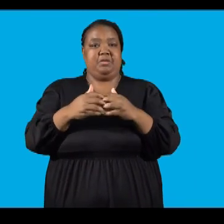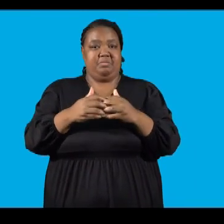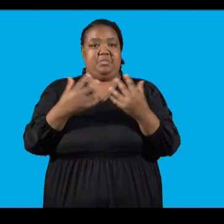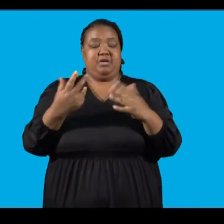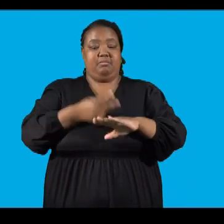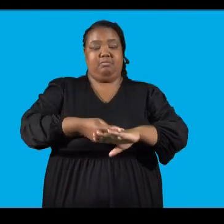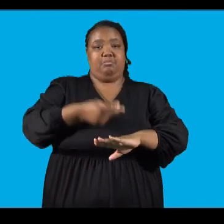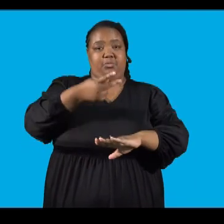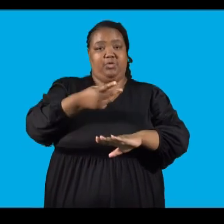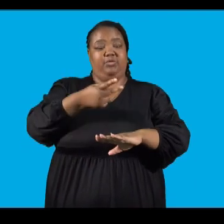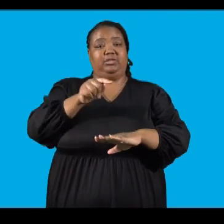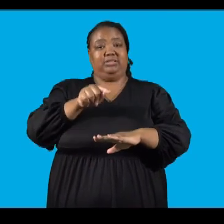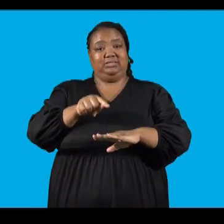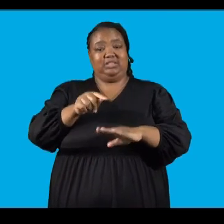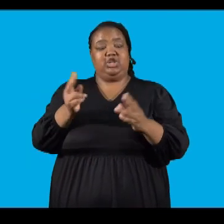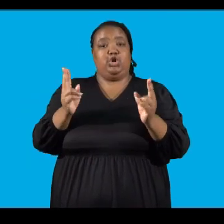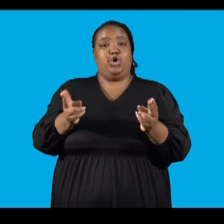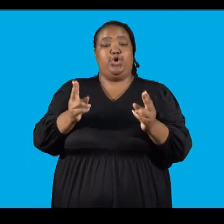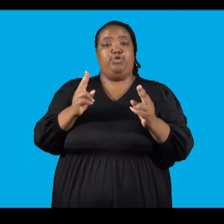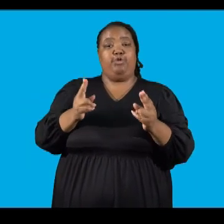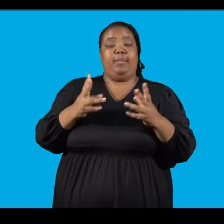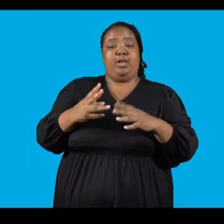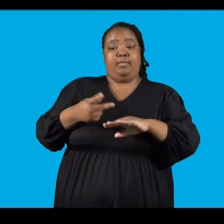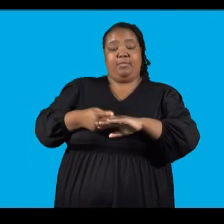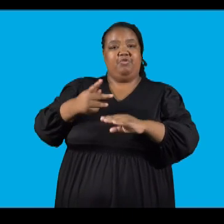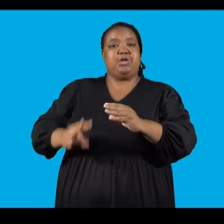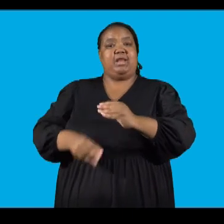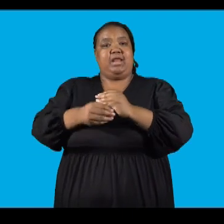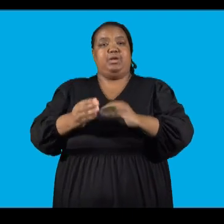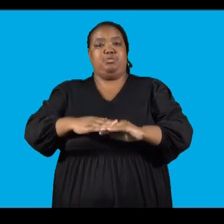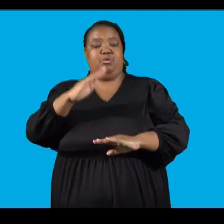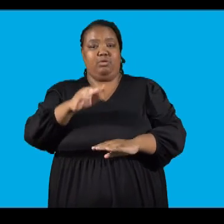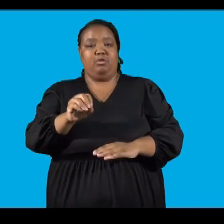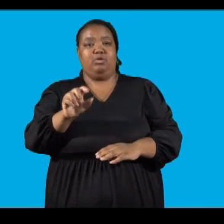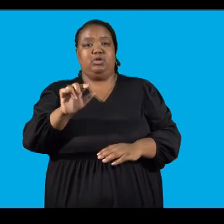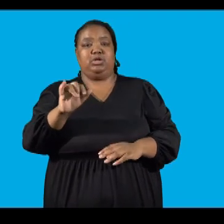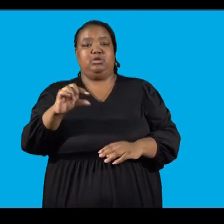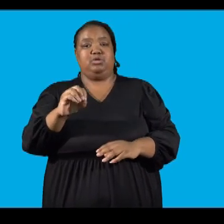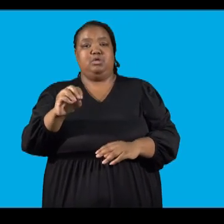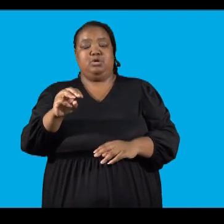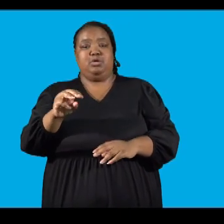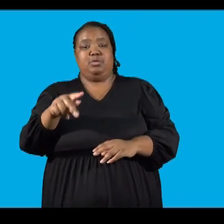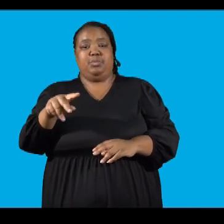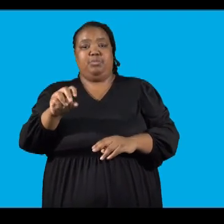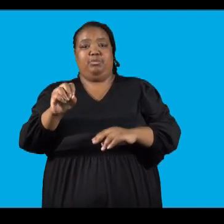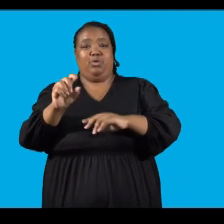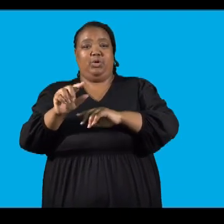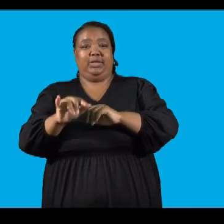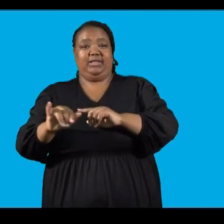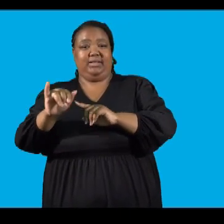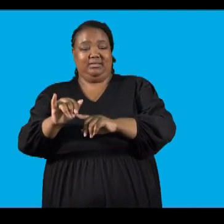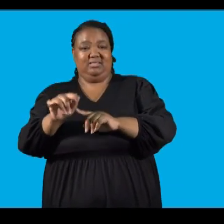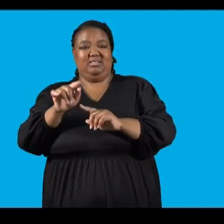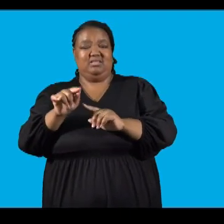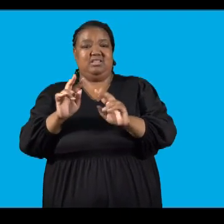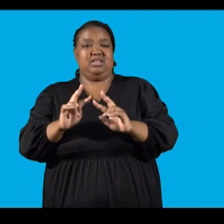The profit that is made in the long run in addition to normal profit. The oligopolist product is homogeneous.